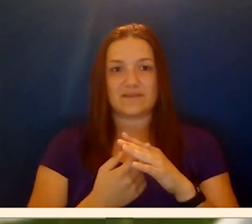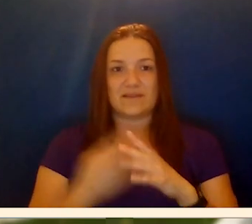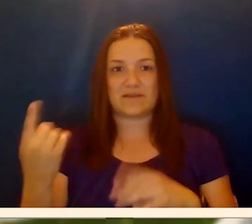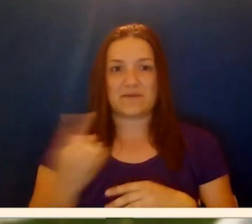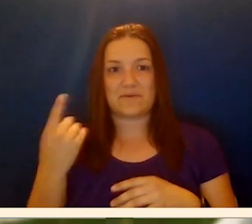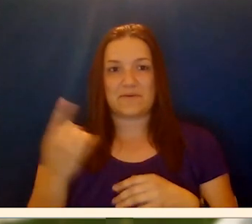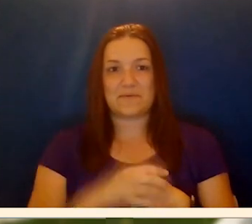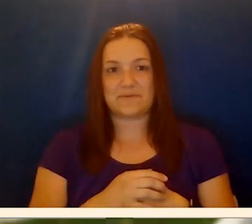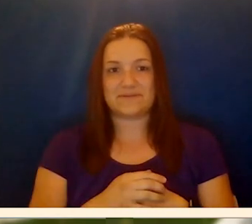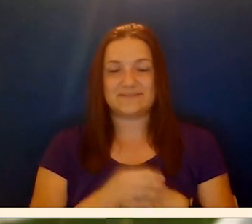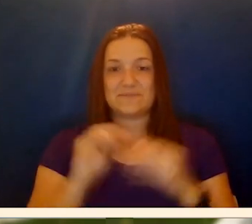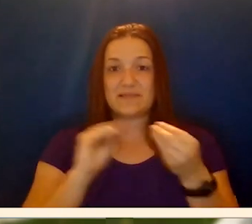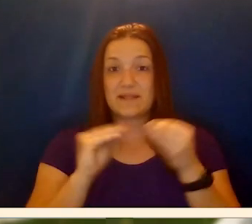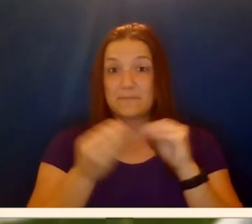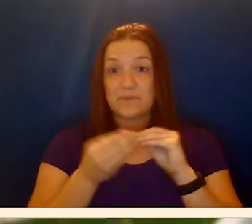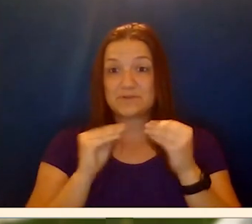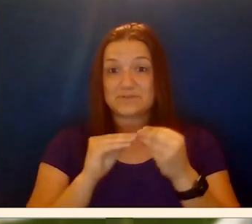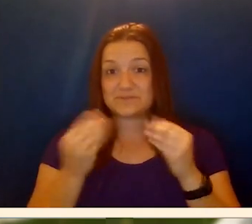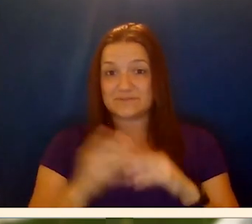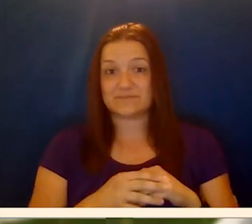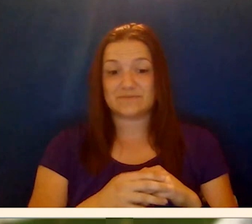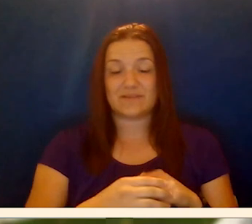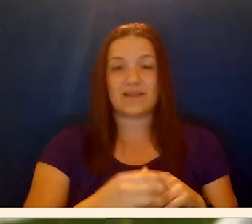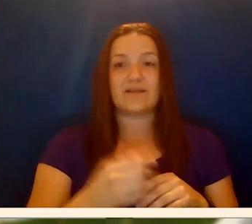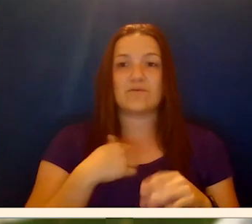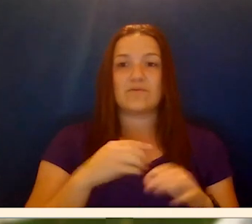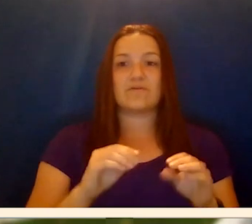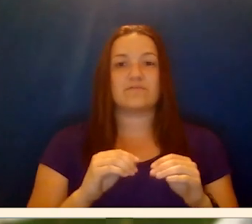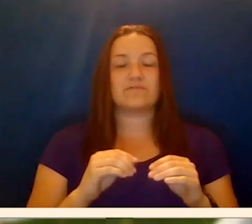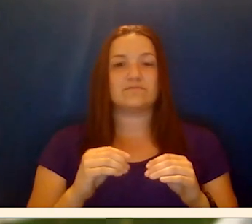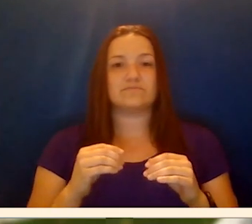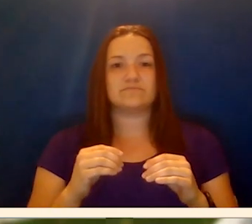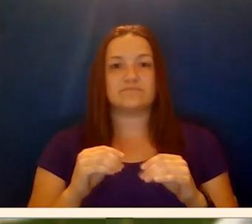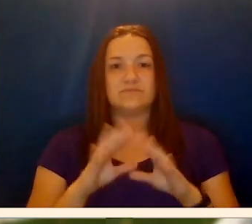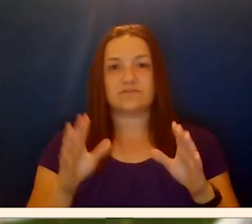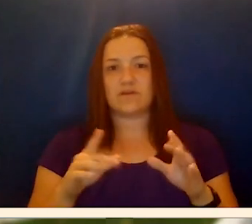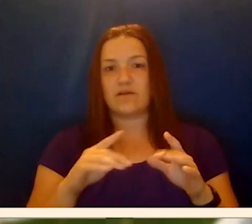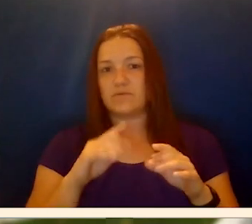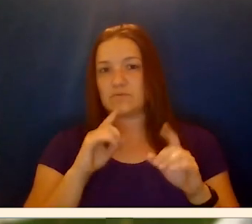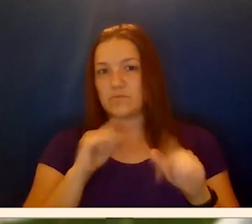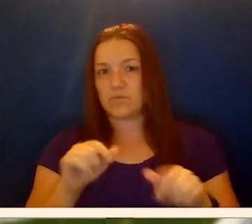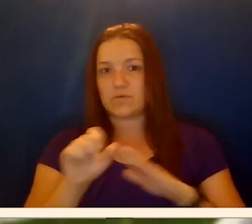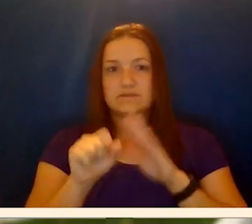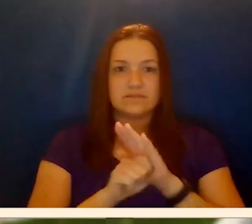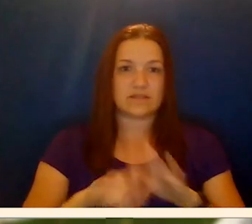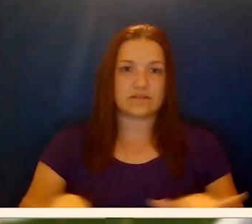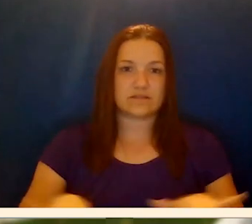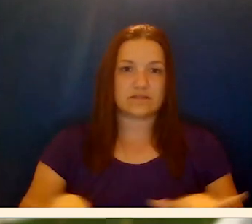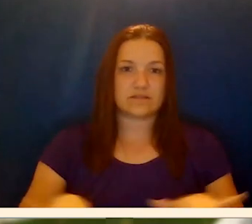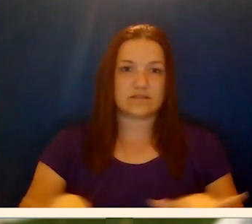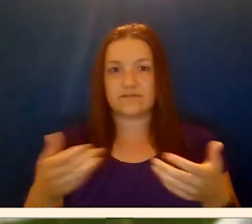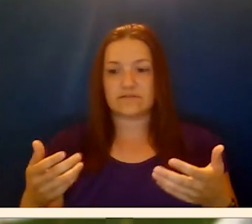always start all right, with the thank you. numbers. So we've stopped, reporting on what's going on at the statewide level,